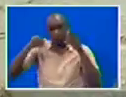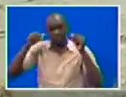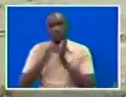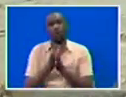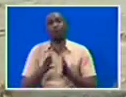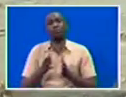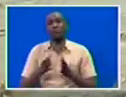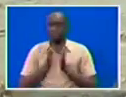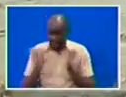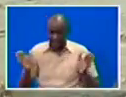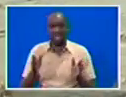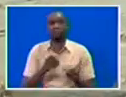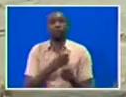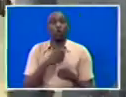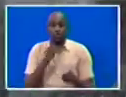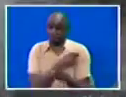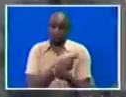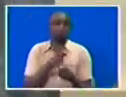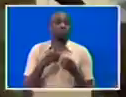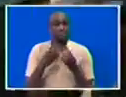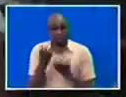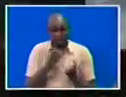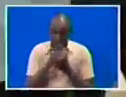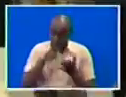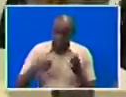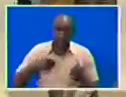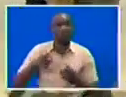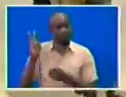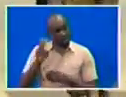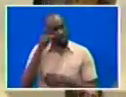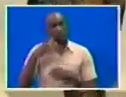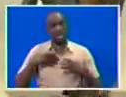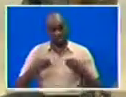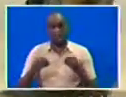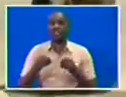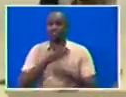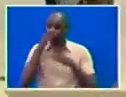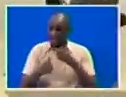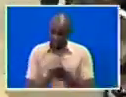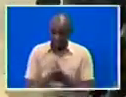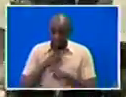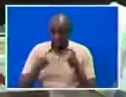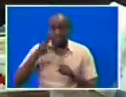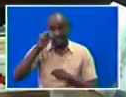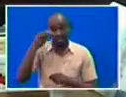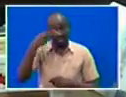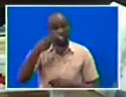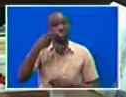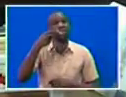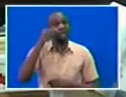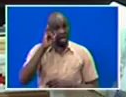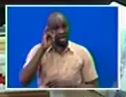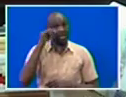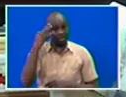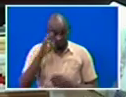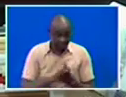services gives them little or no faith in the value of health insurance. But the national insurer is slowly